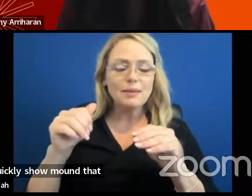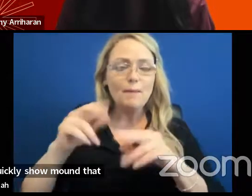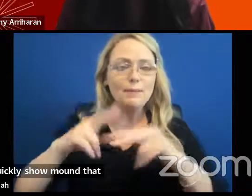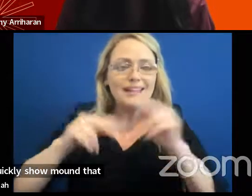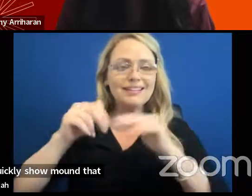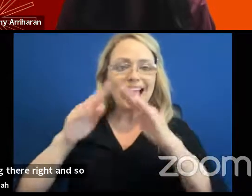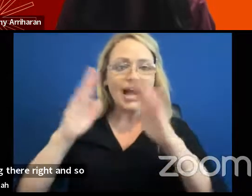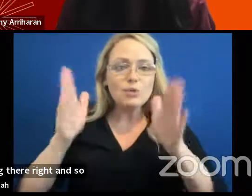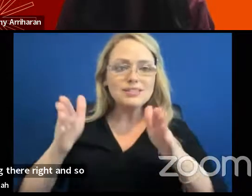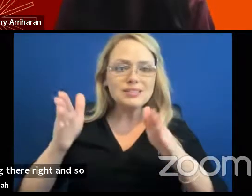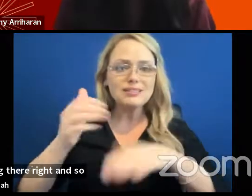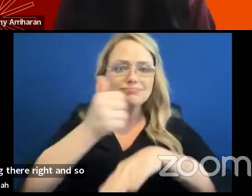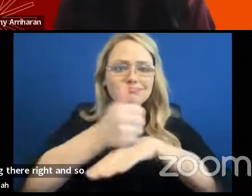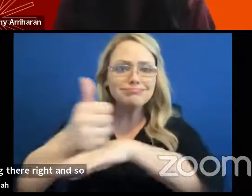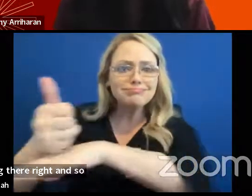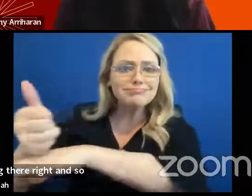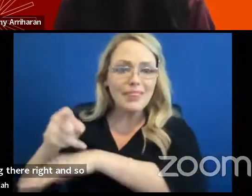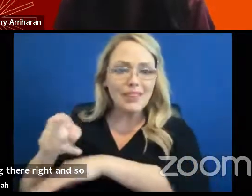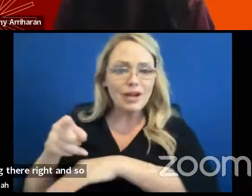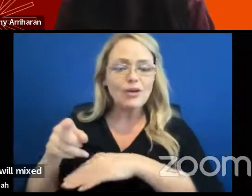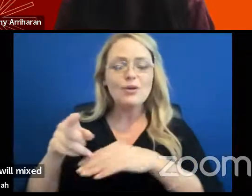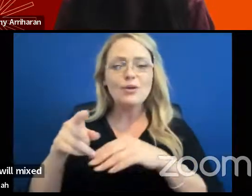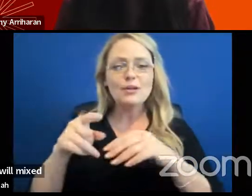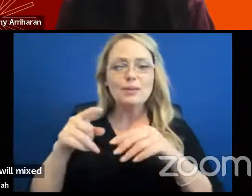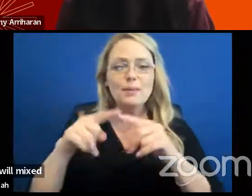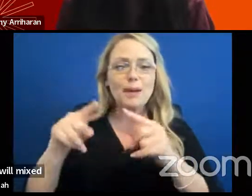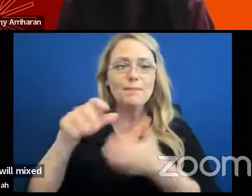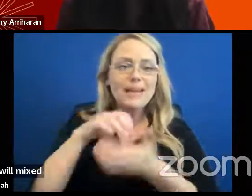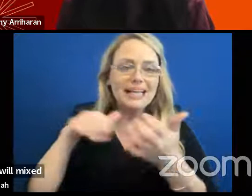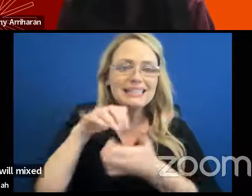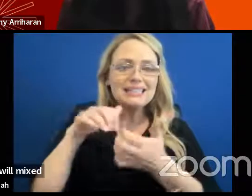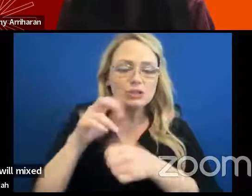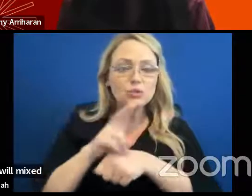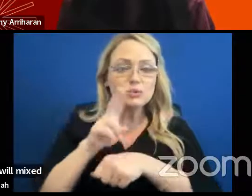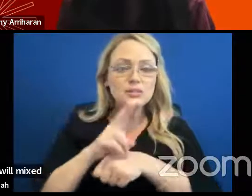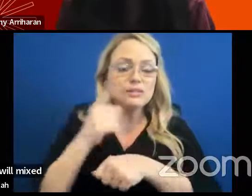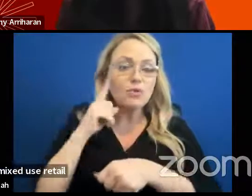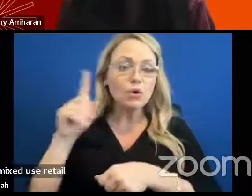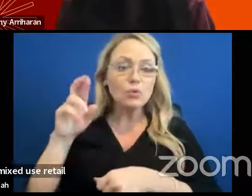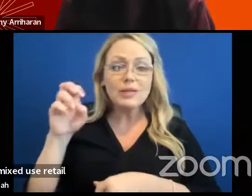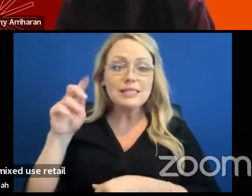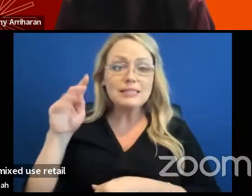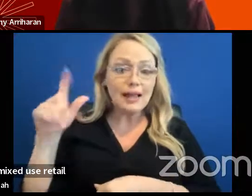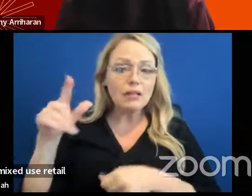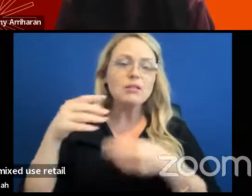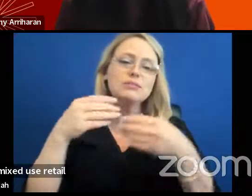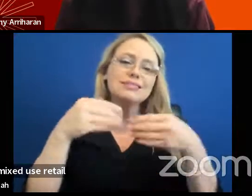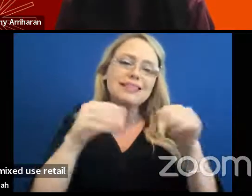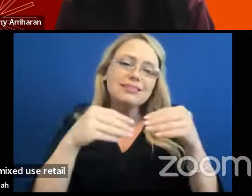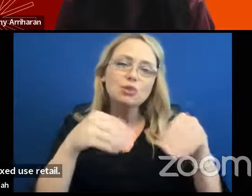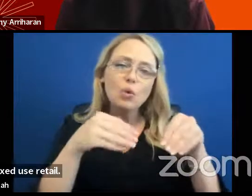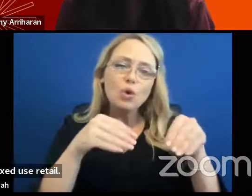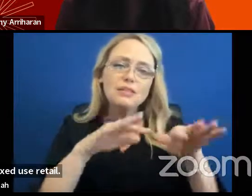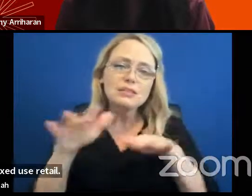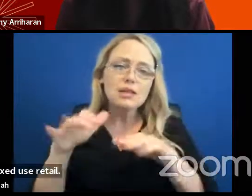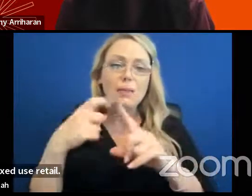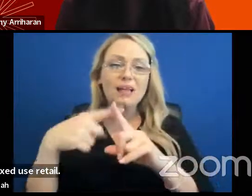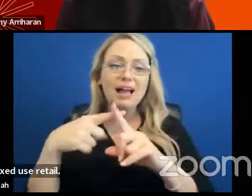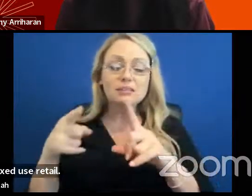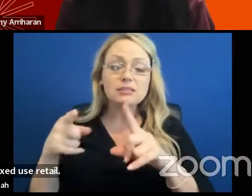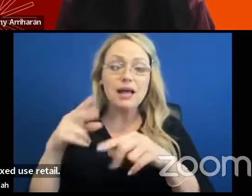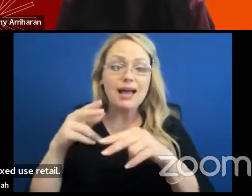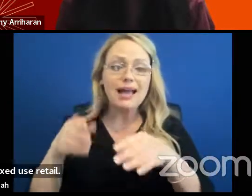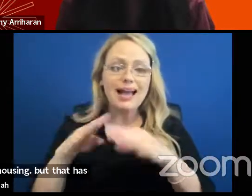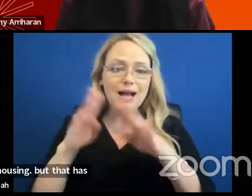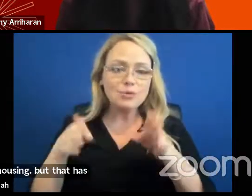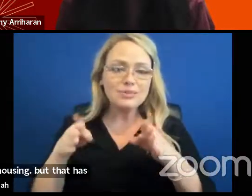specifically target, mixed use, retail, and very expensive high rise housing. But that has